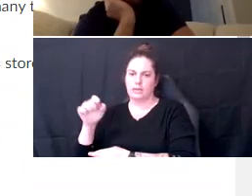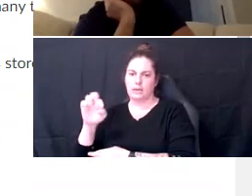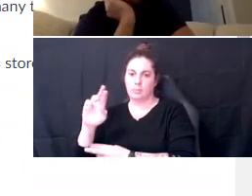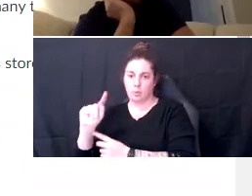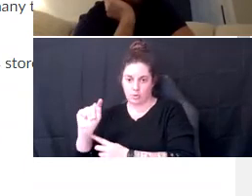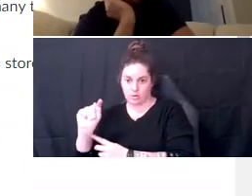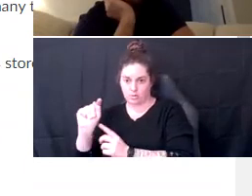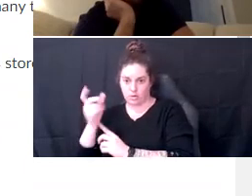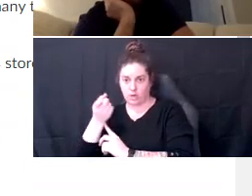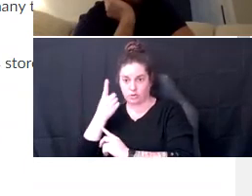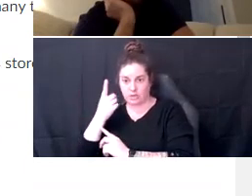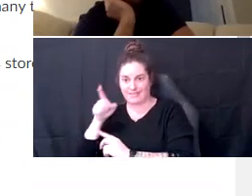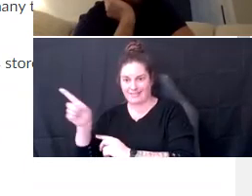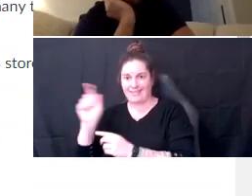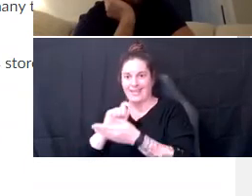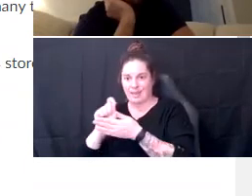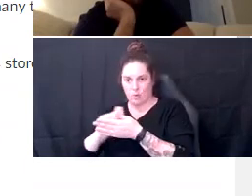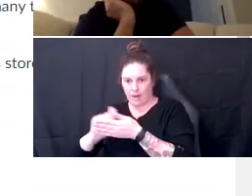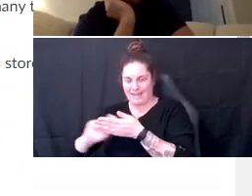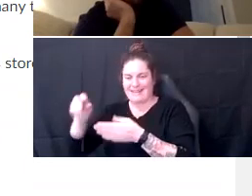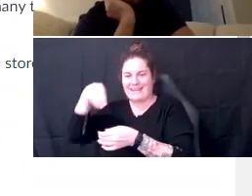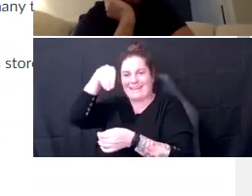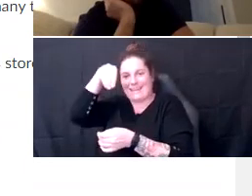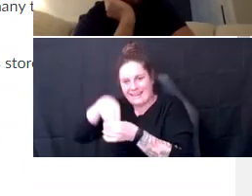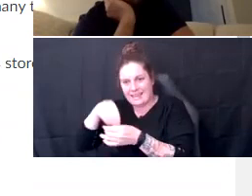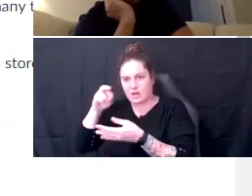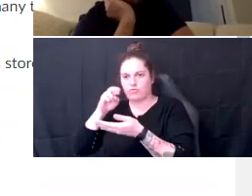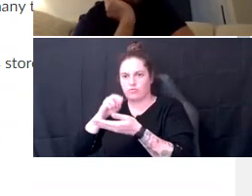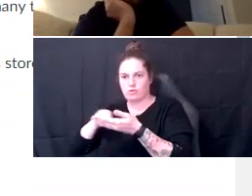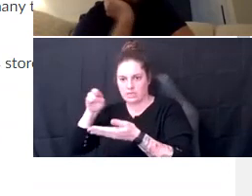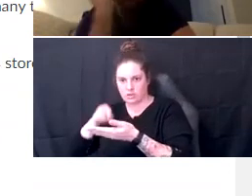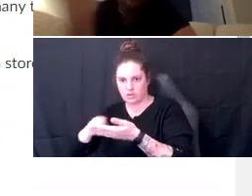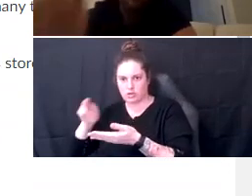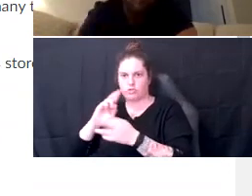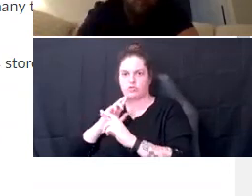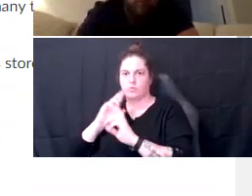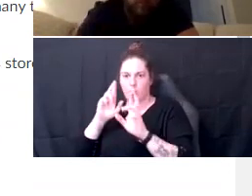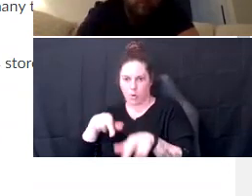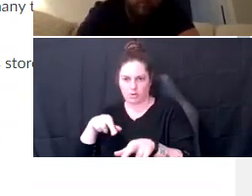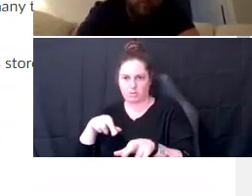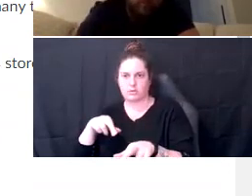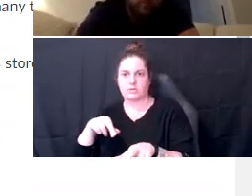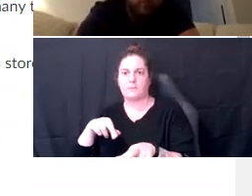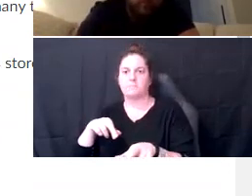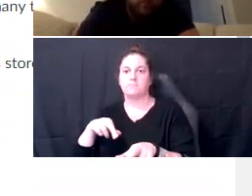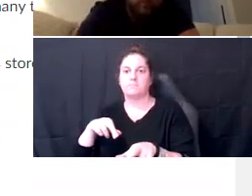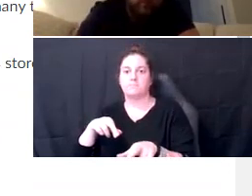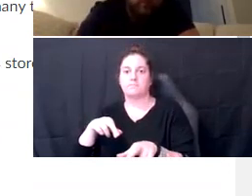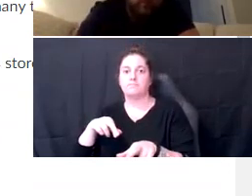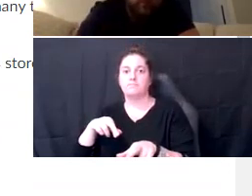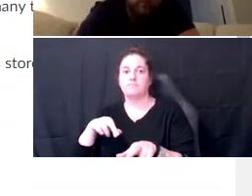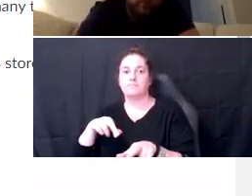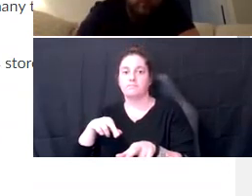Okay. And so your task is to find one of those research reports that's housed